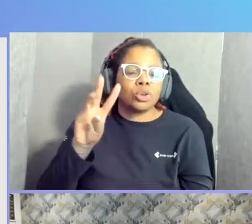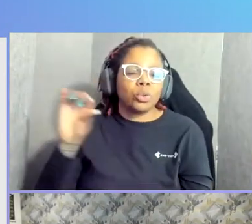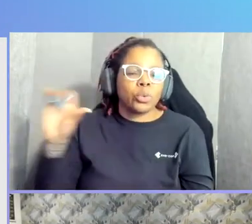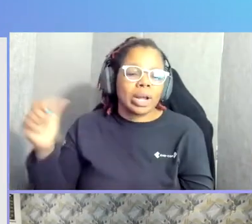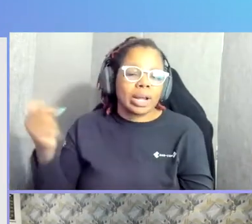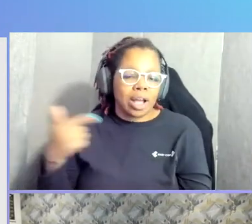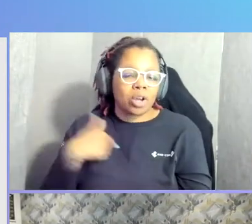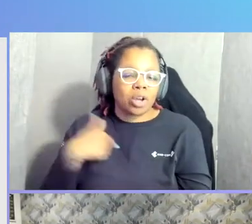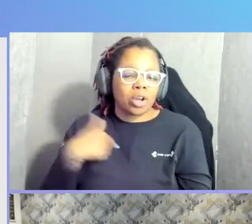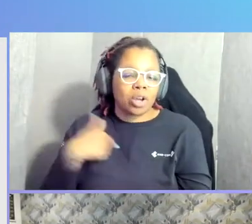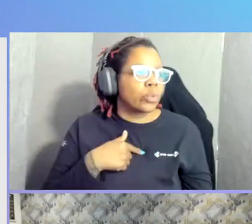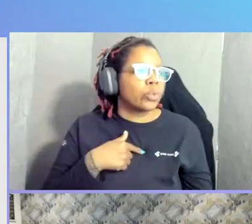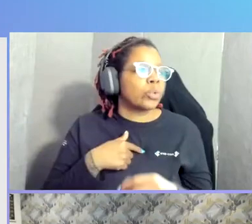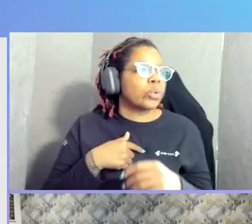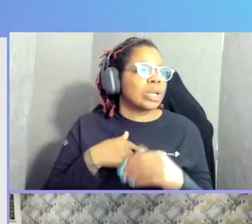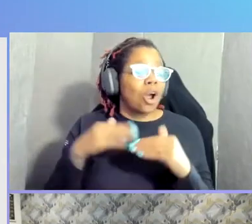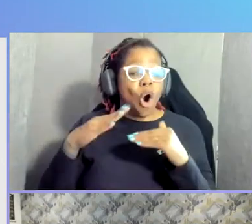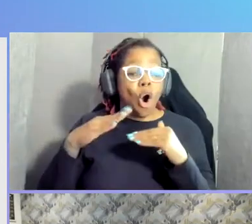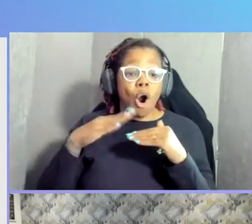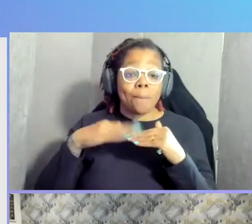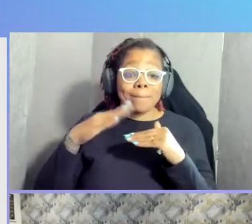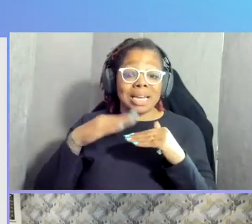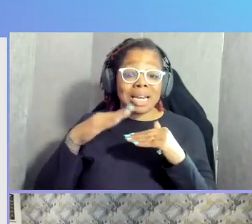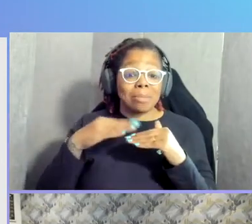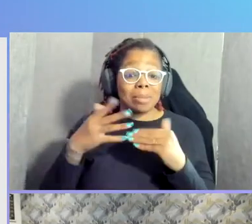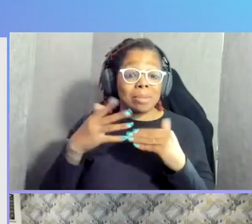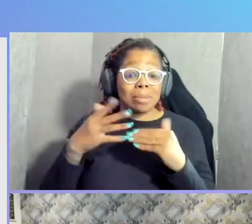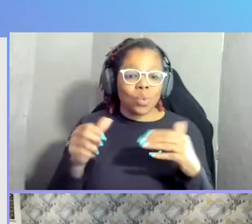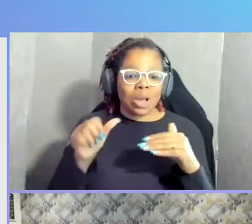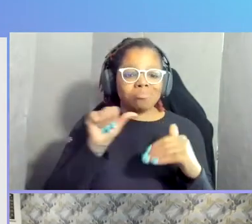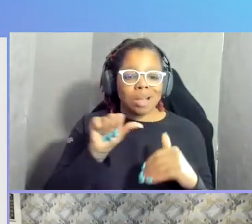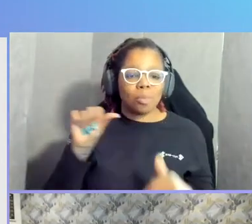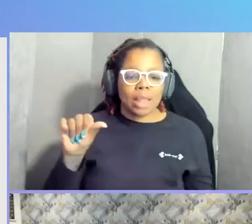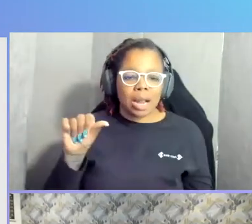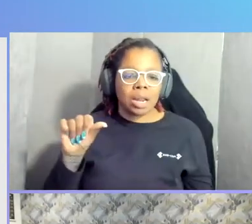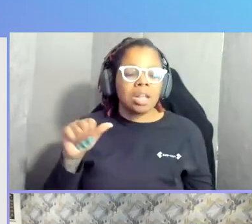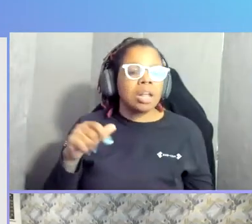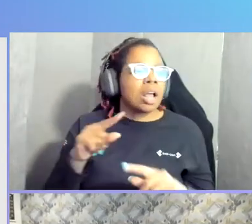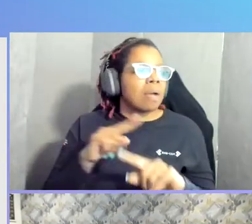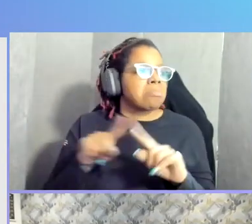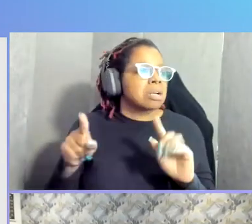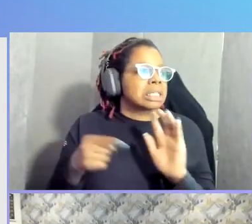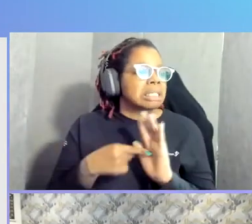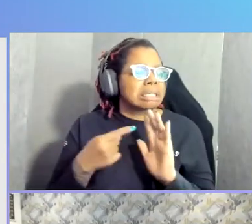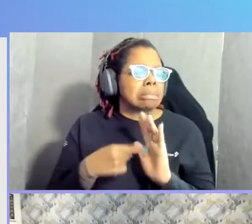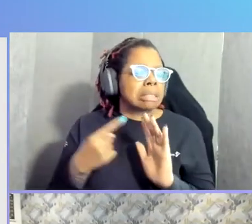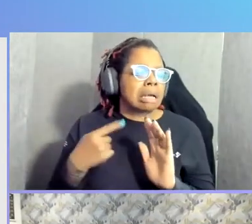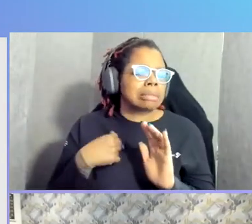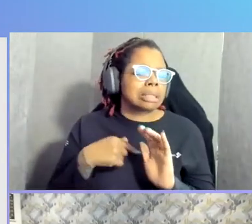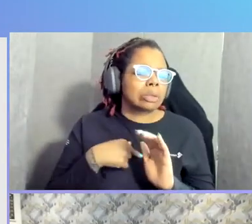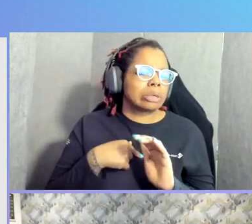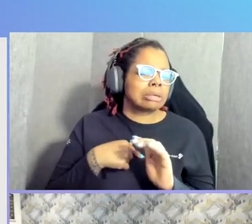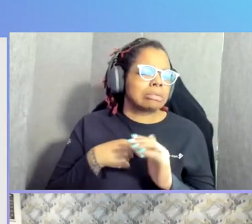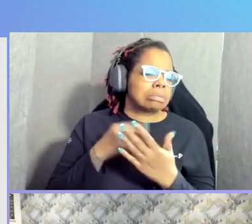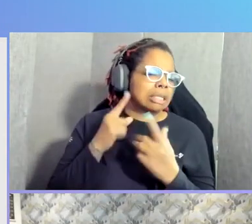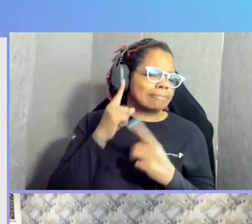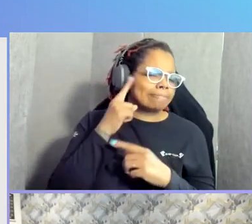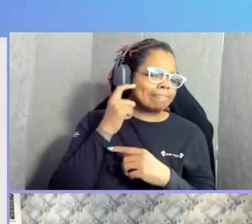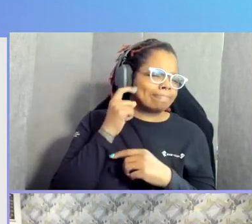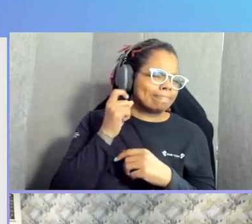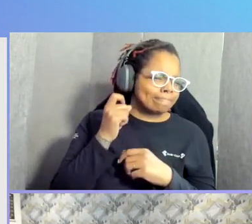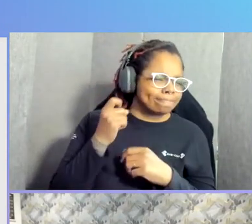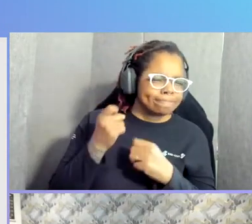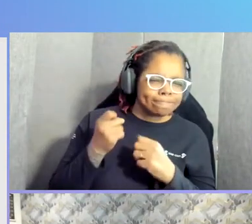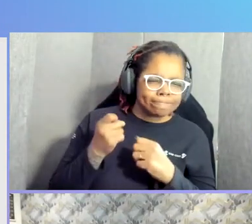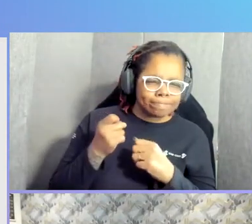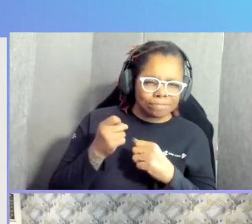minimal bar. In our case, we are like also AA, but sometimes we question among ourselves,